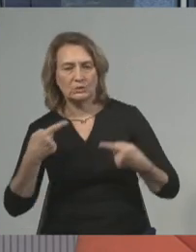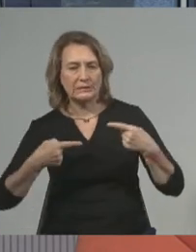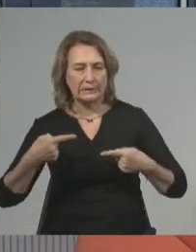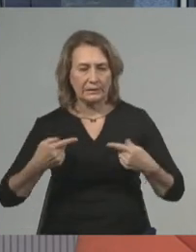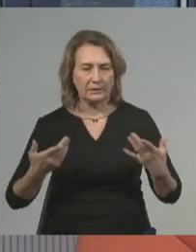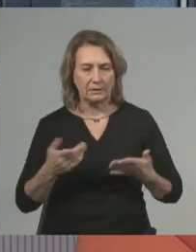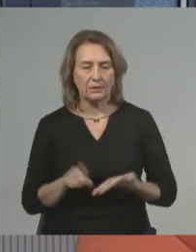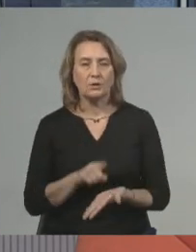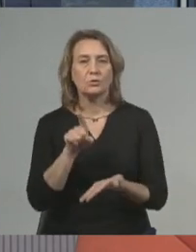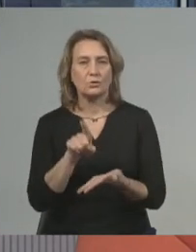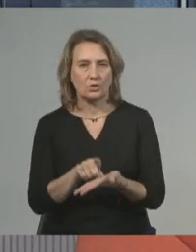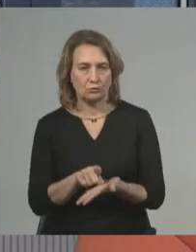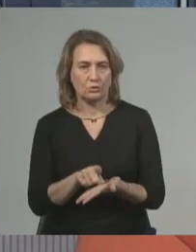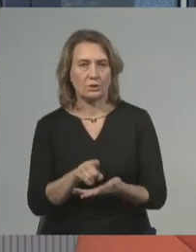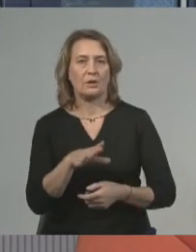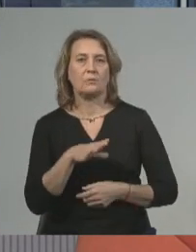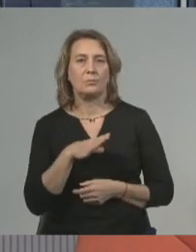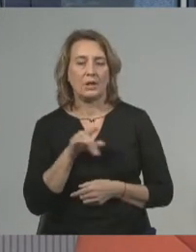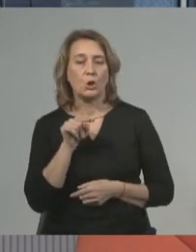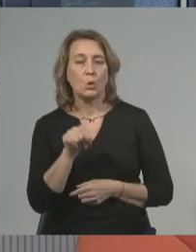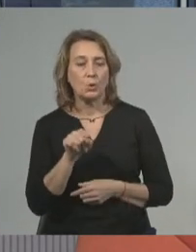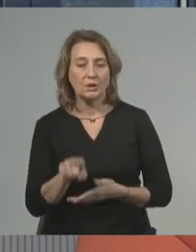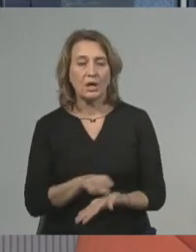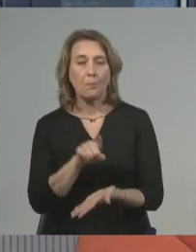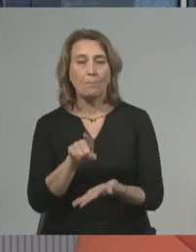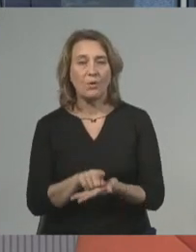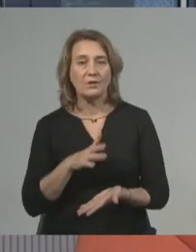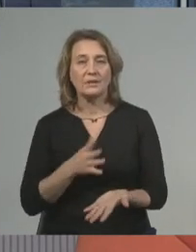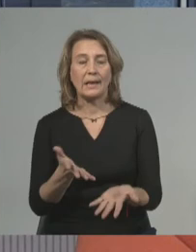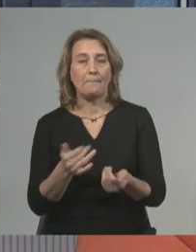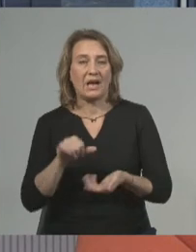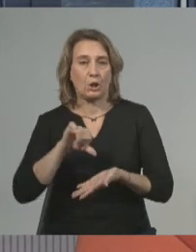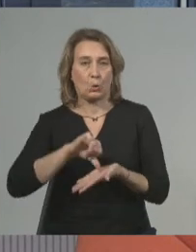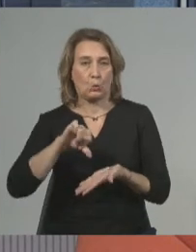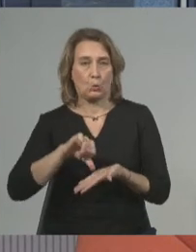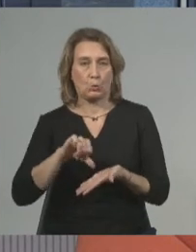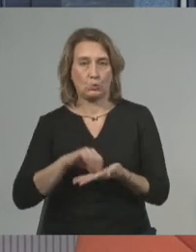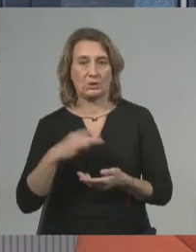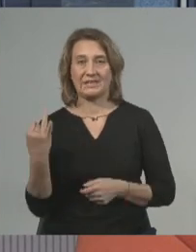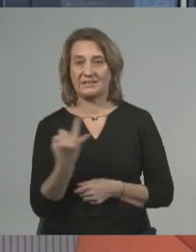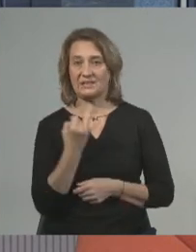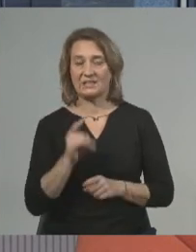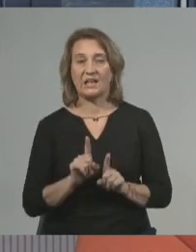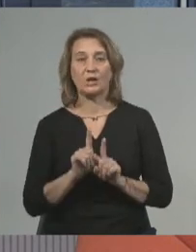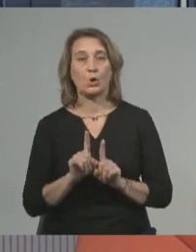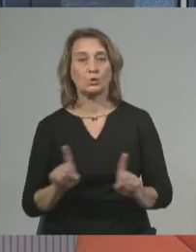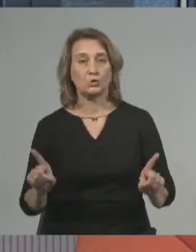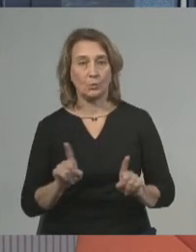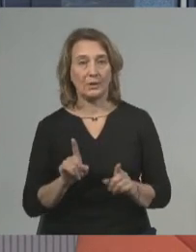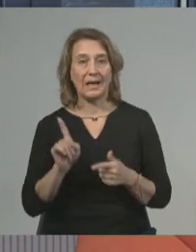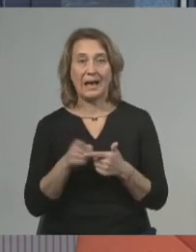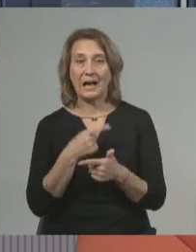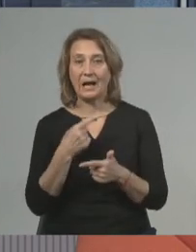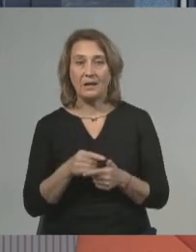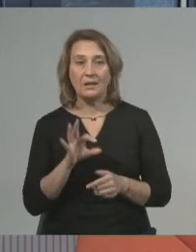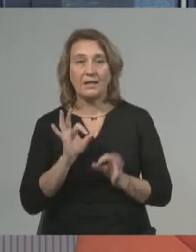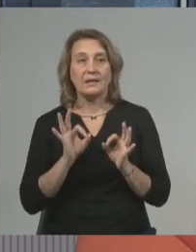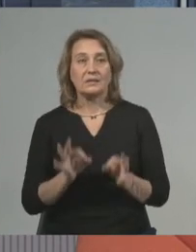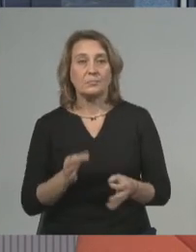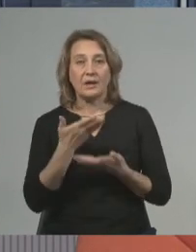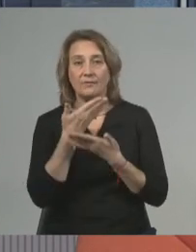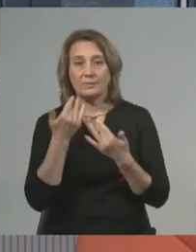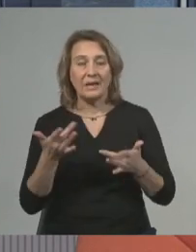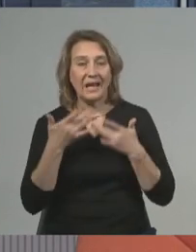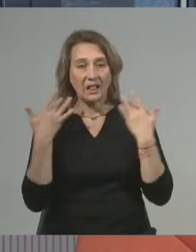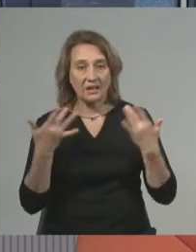partisan or other divides we just don't entirely know how to do it and i'd like to sit here and pretend that i've got some cure-all answer for